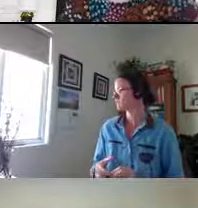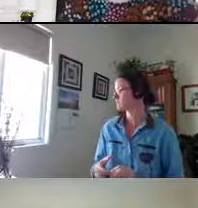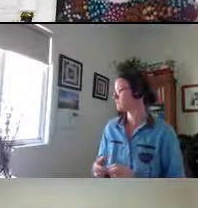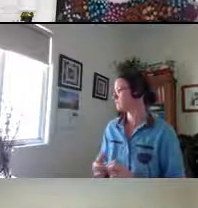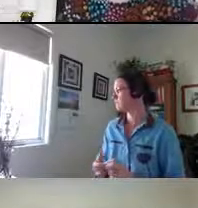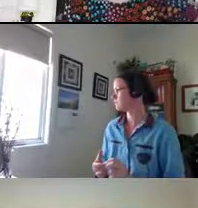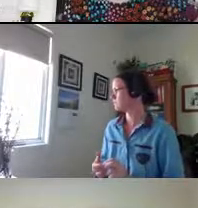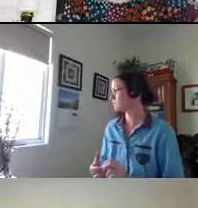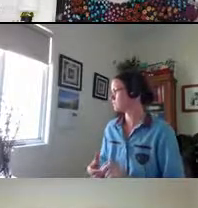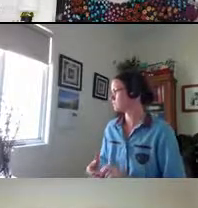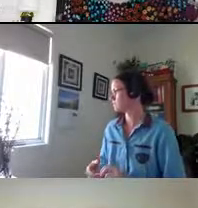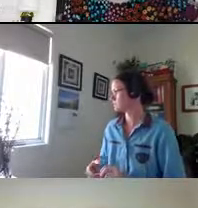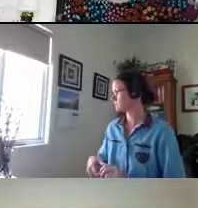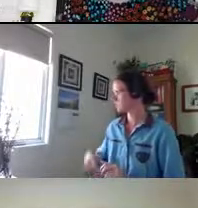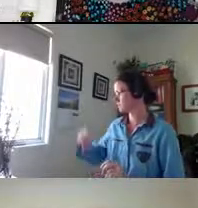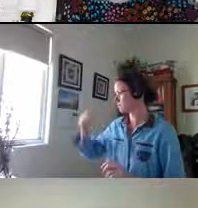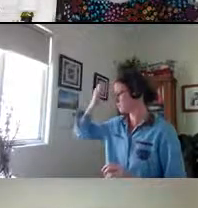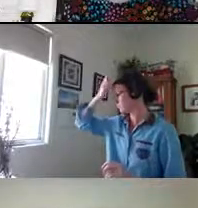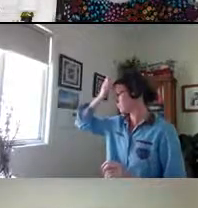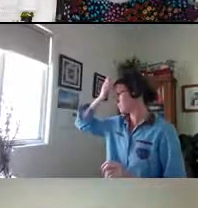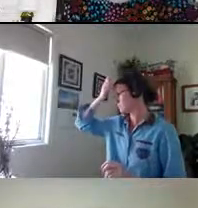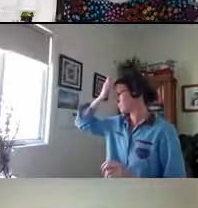I think we'll go ahead and